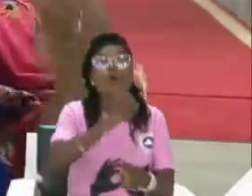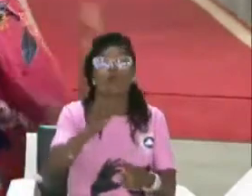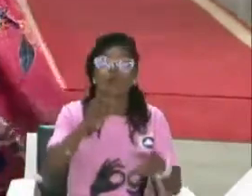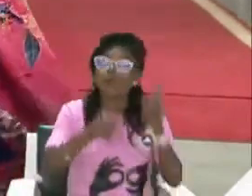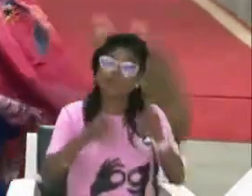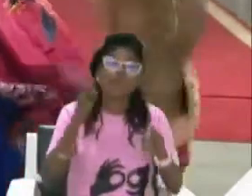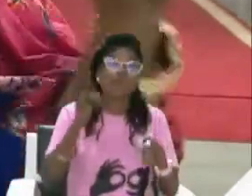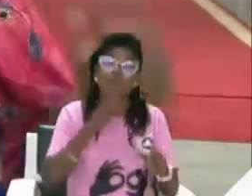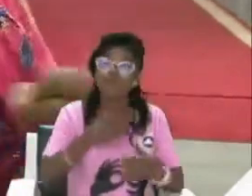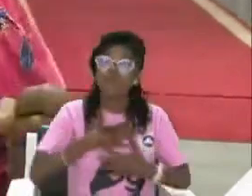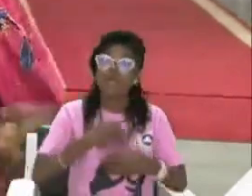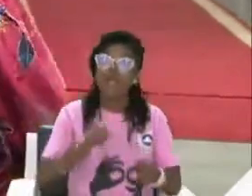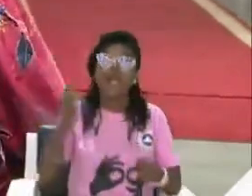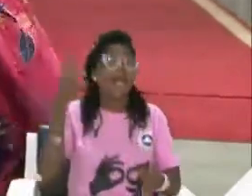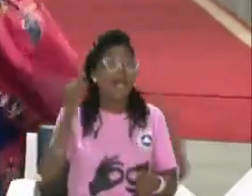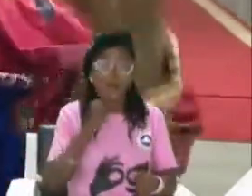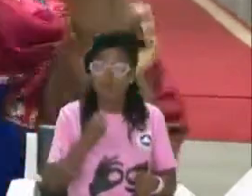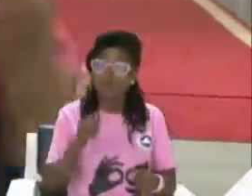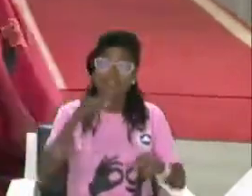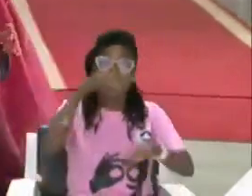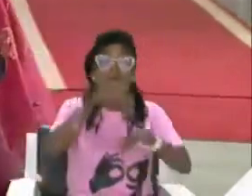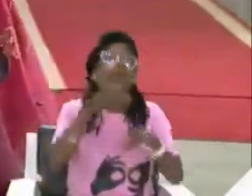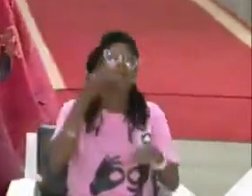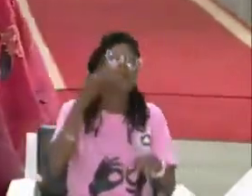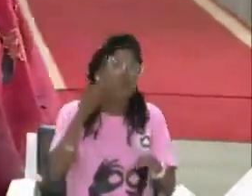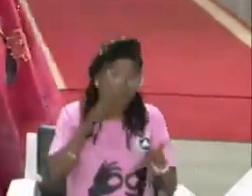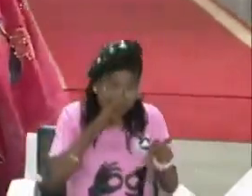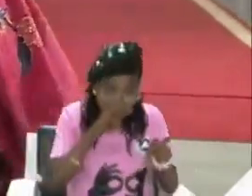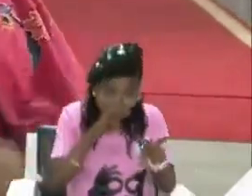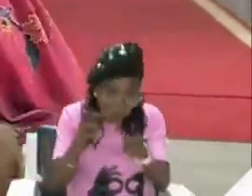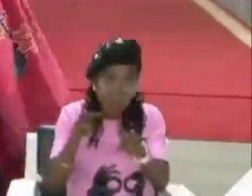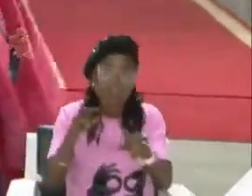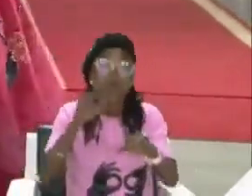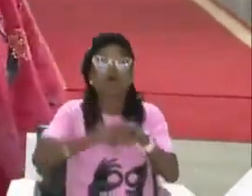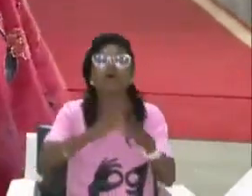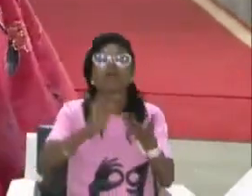I was at home, but I watched and